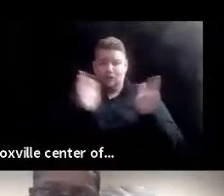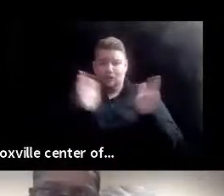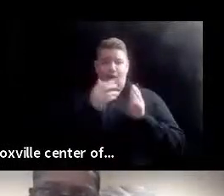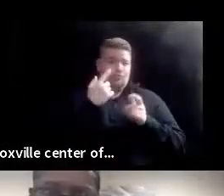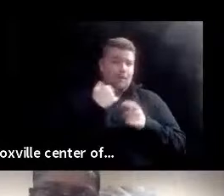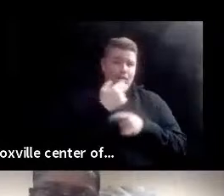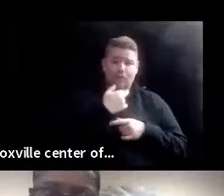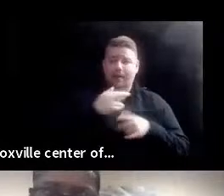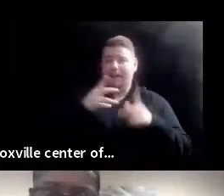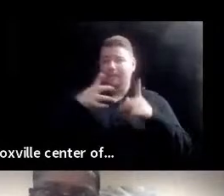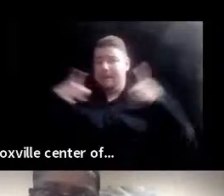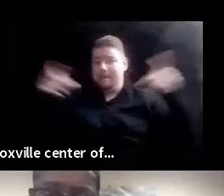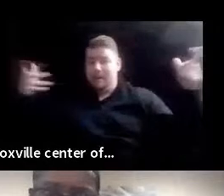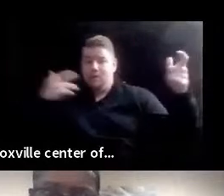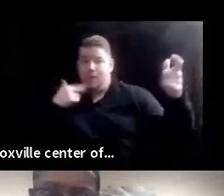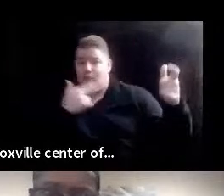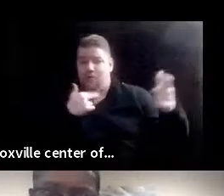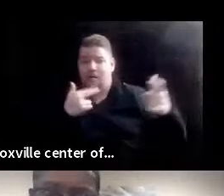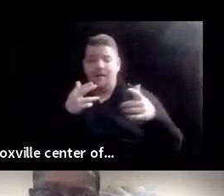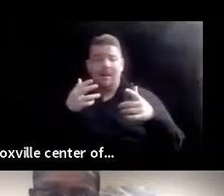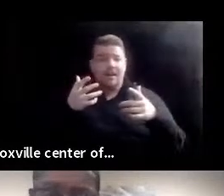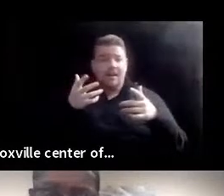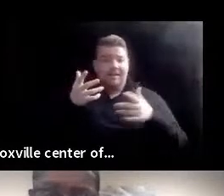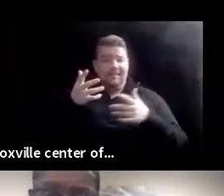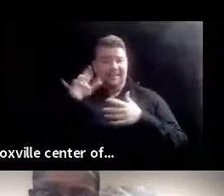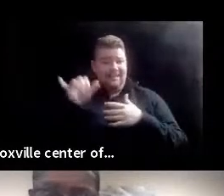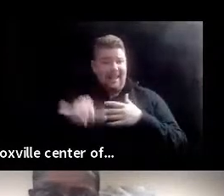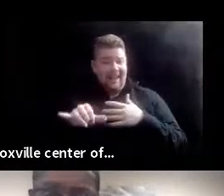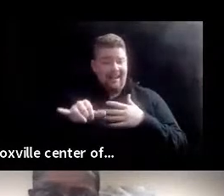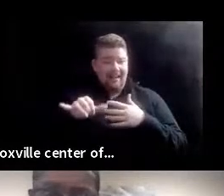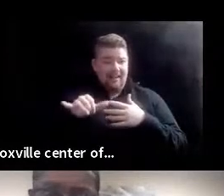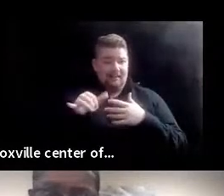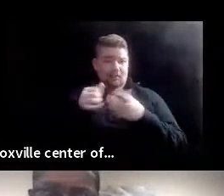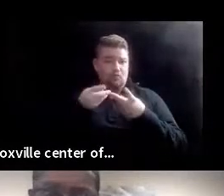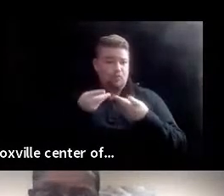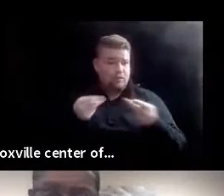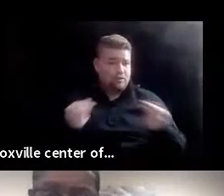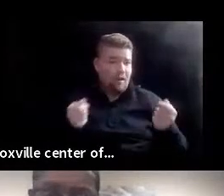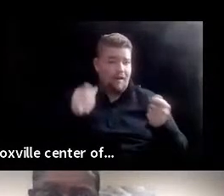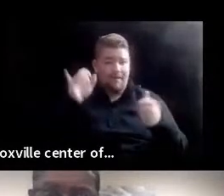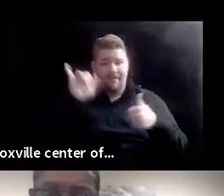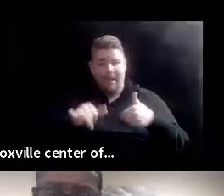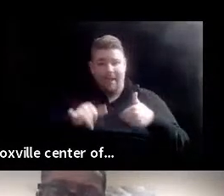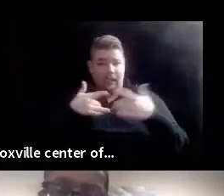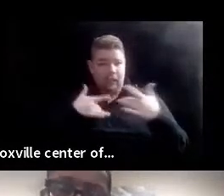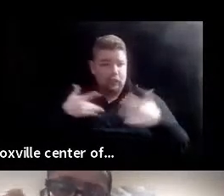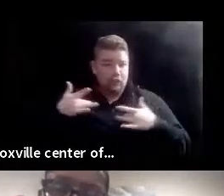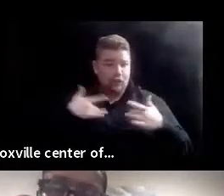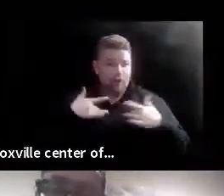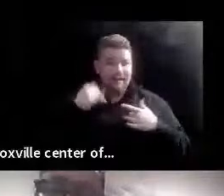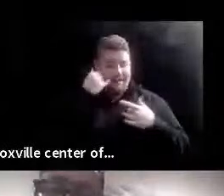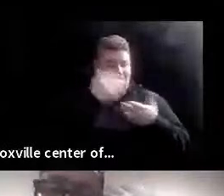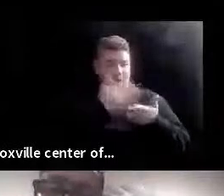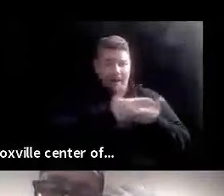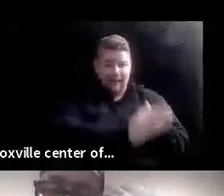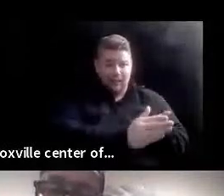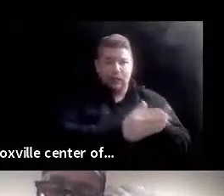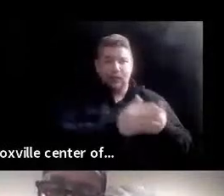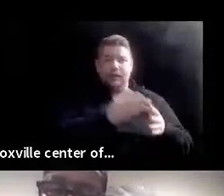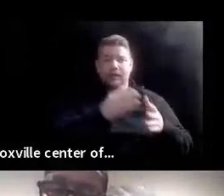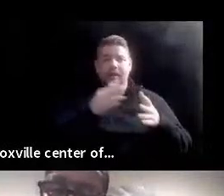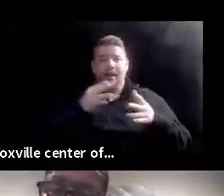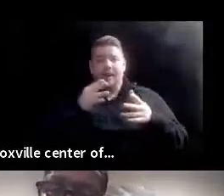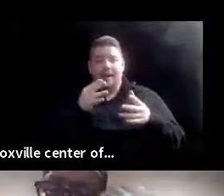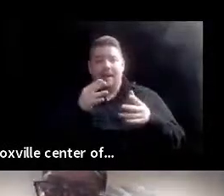bigger restaurant. Does that kind of resolve the concern that if they were actually excluded and referred